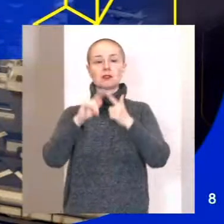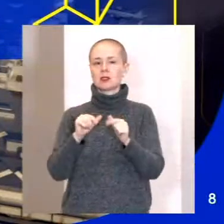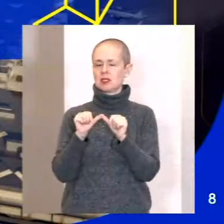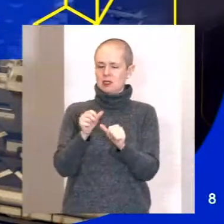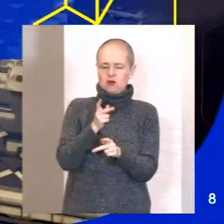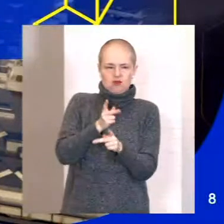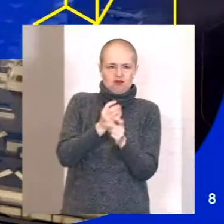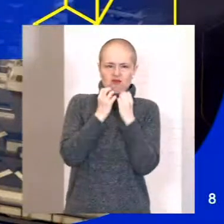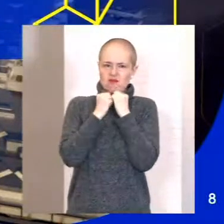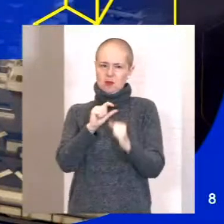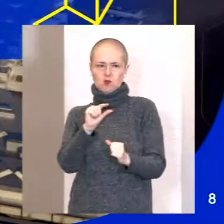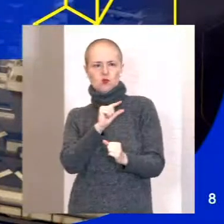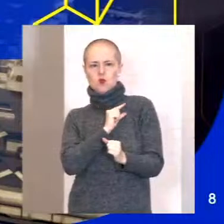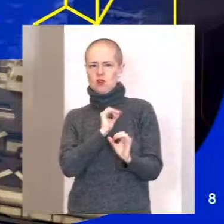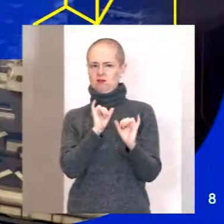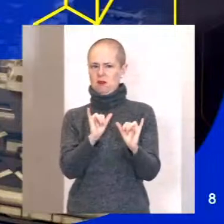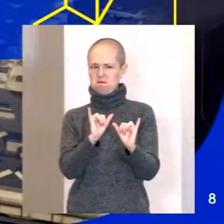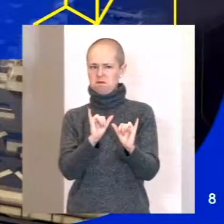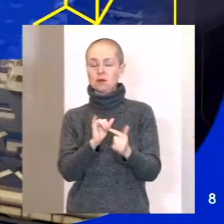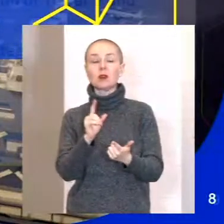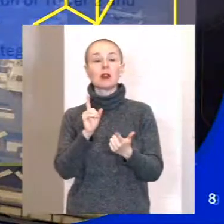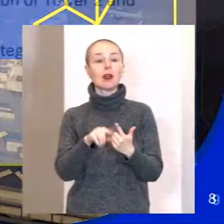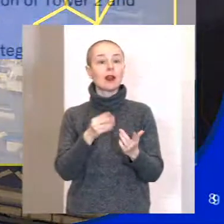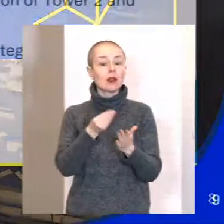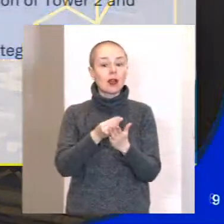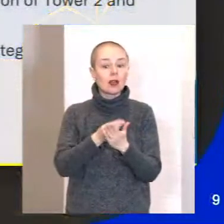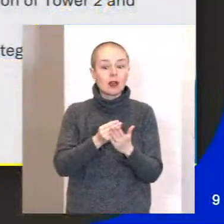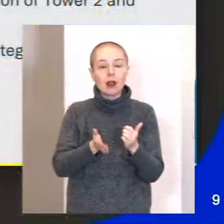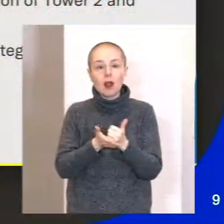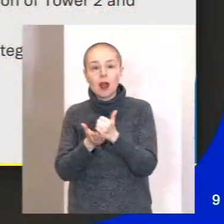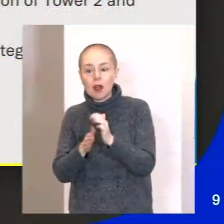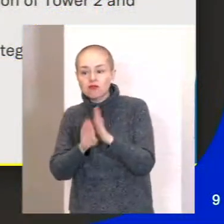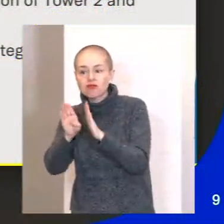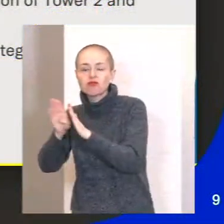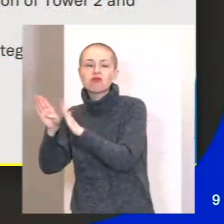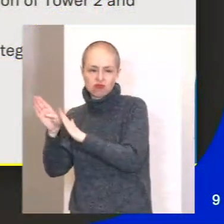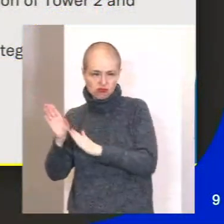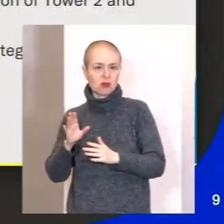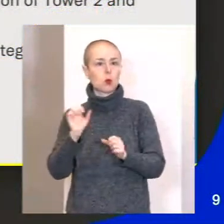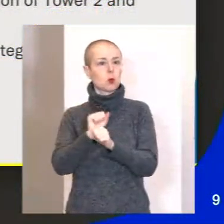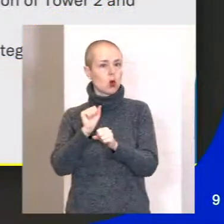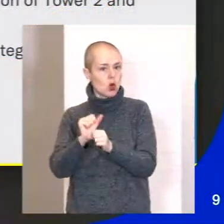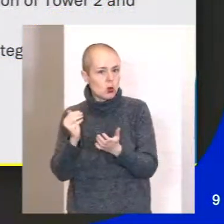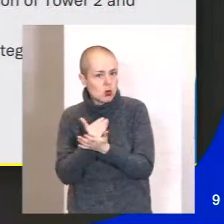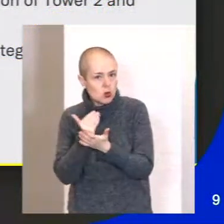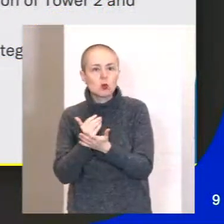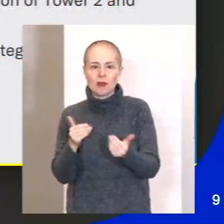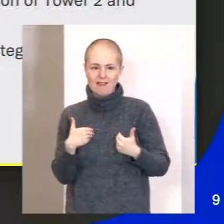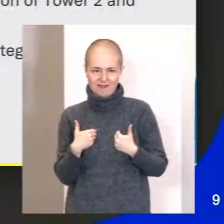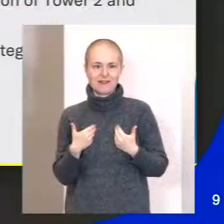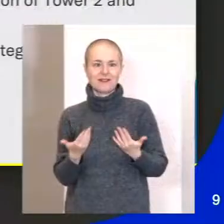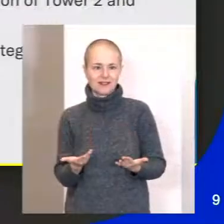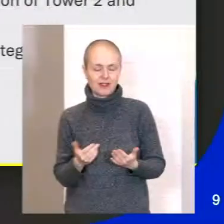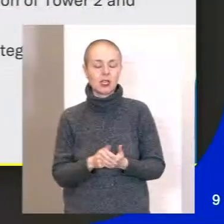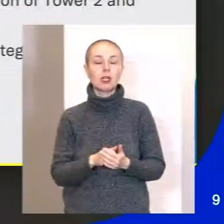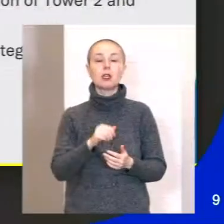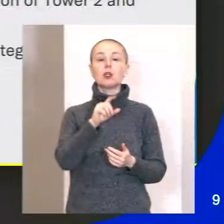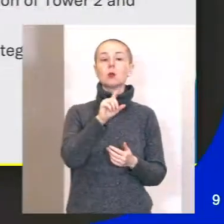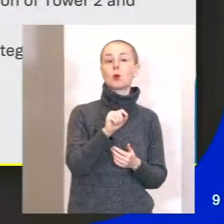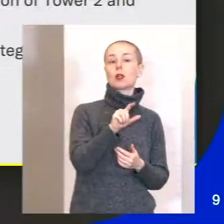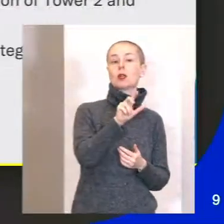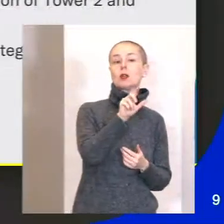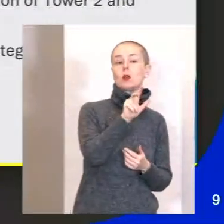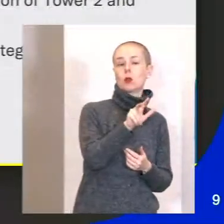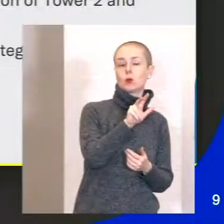standard and creating economic opportunity for the region. The 2026 to 2035 capital plan